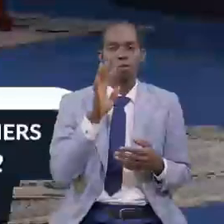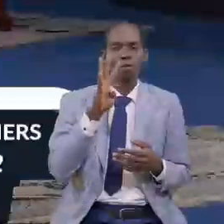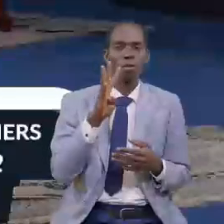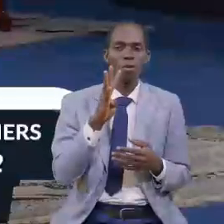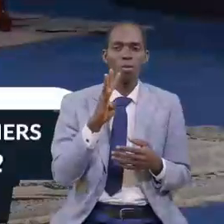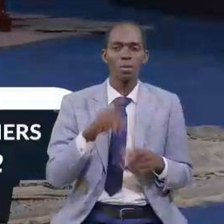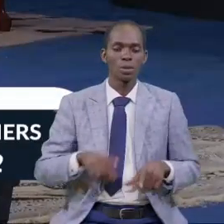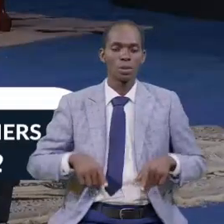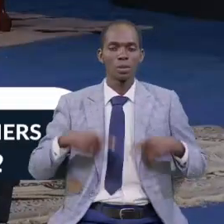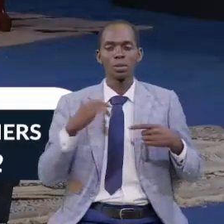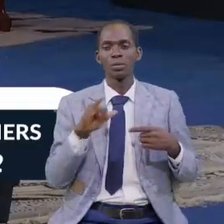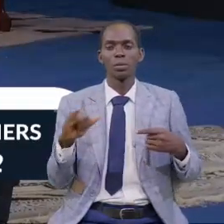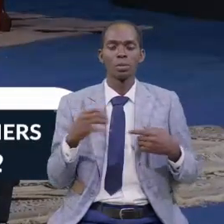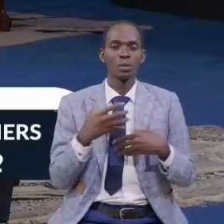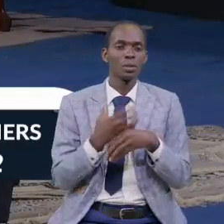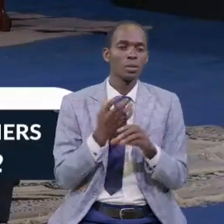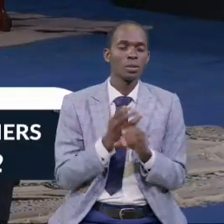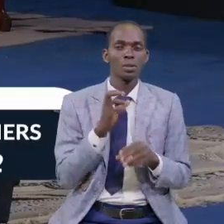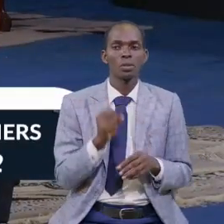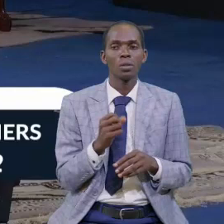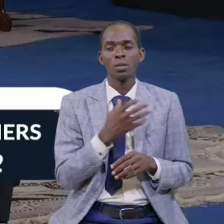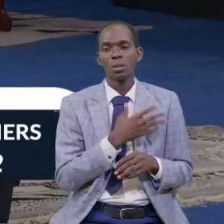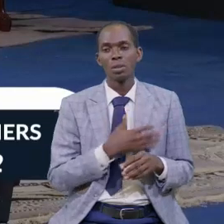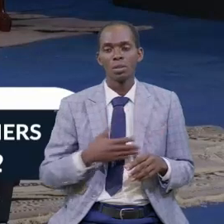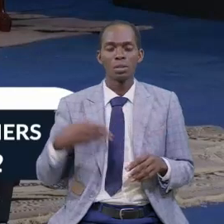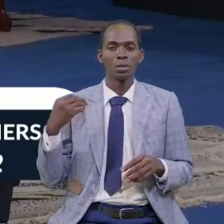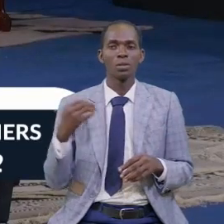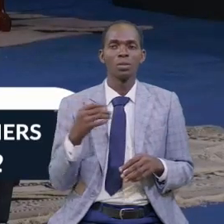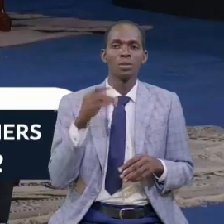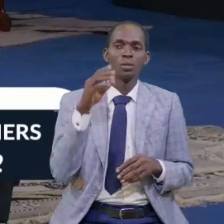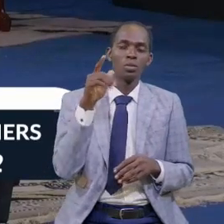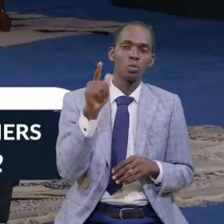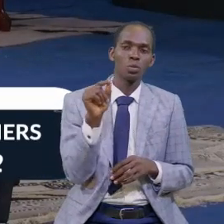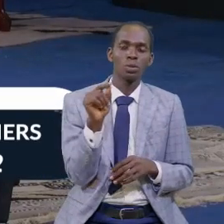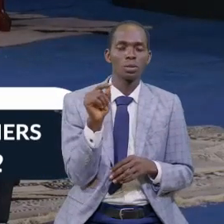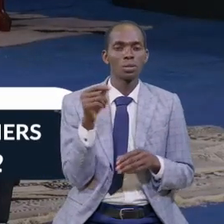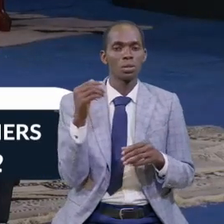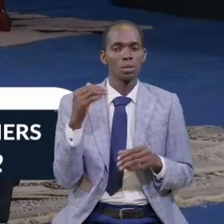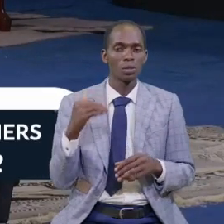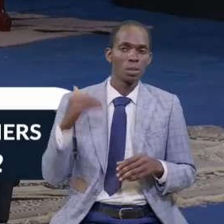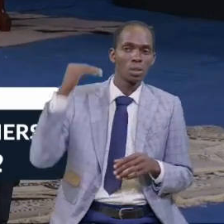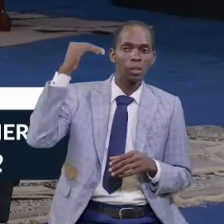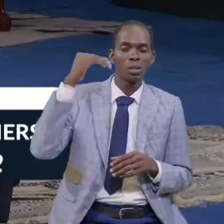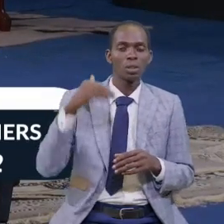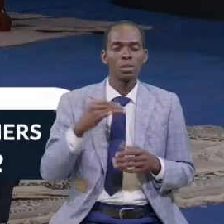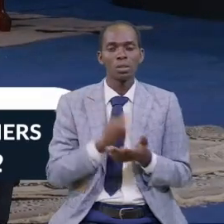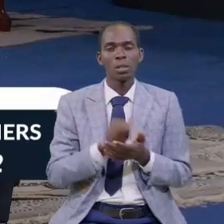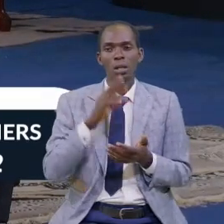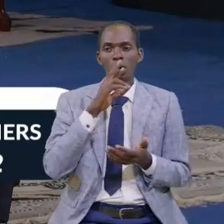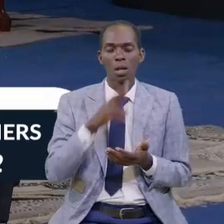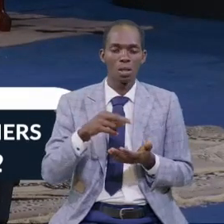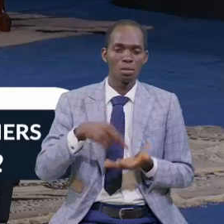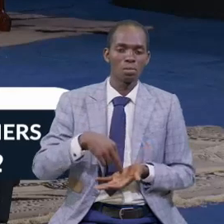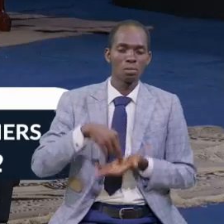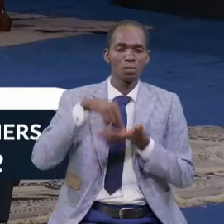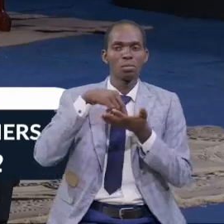the 24 elders representing the 12 tribes of Israel, and the 12